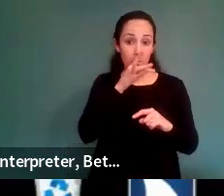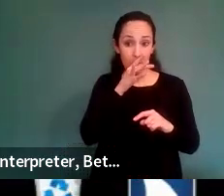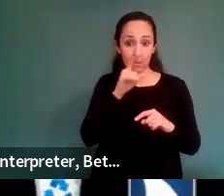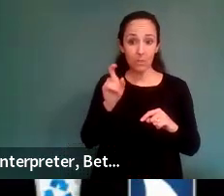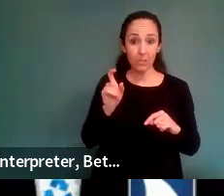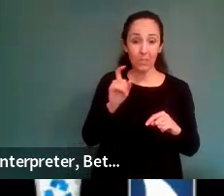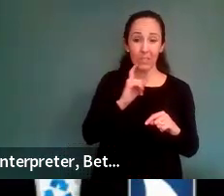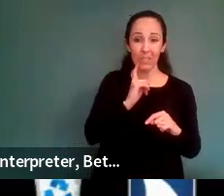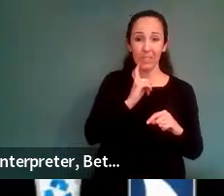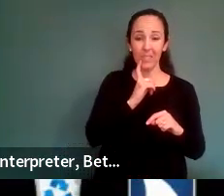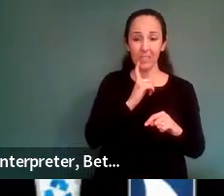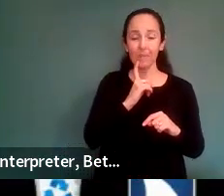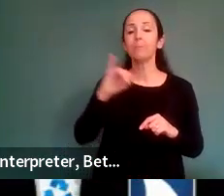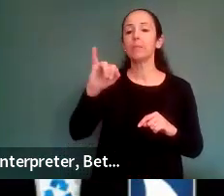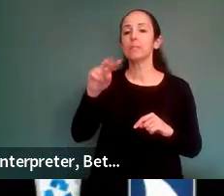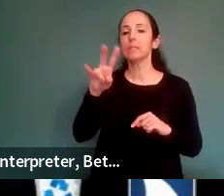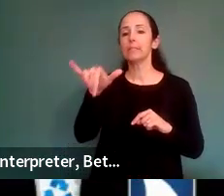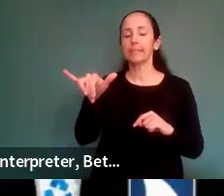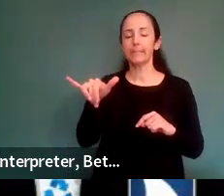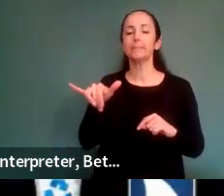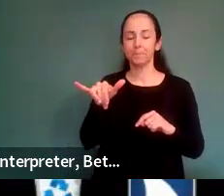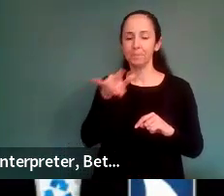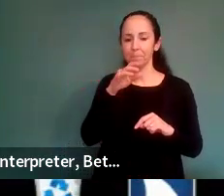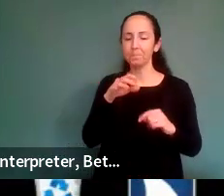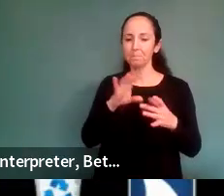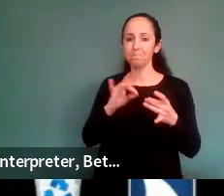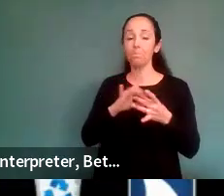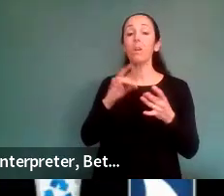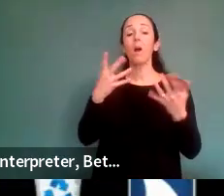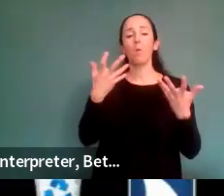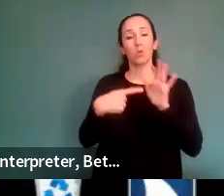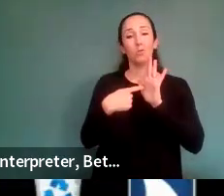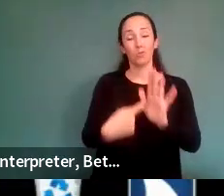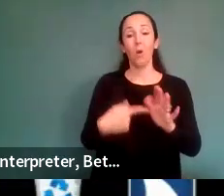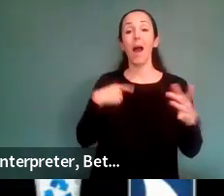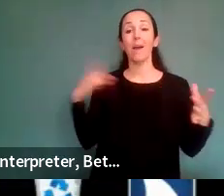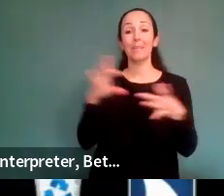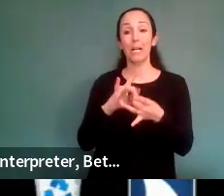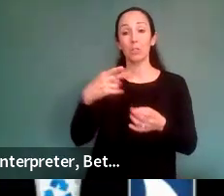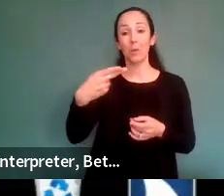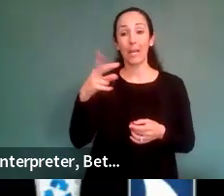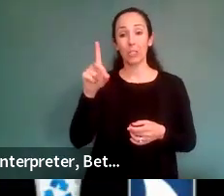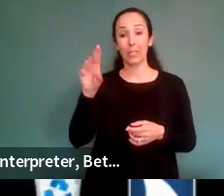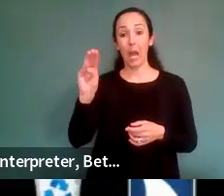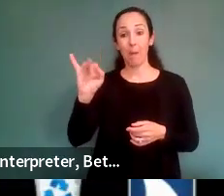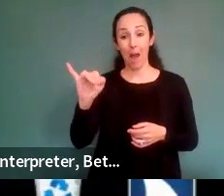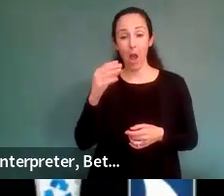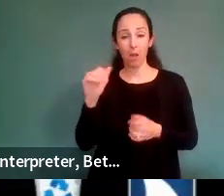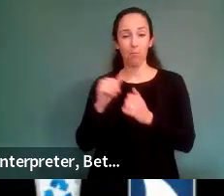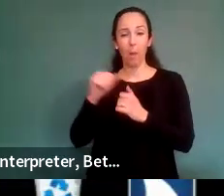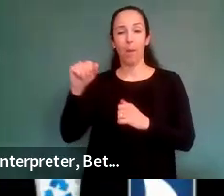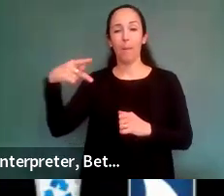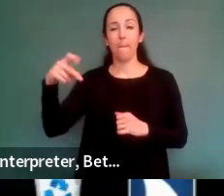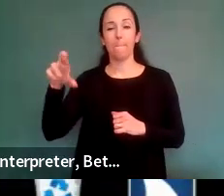I wanted to demonstrate, I have this connected to an HDMI and a port so I can display the Roboca.